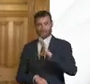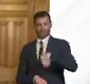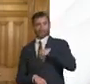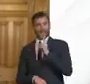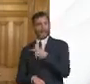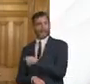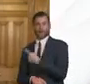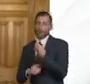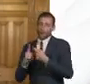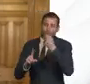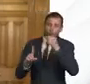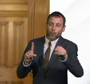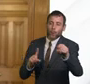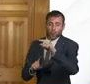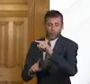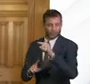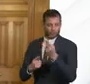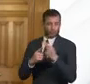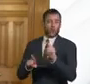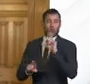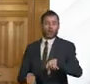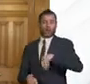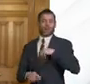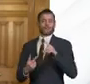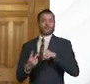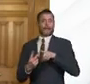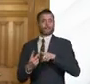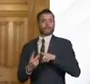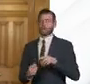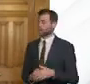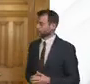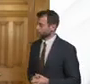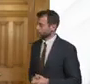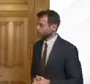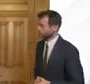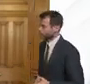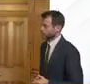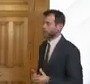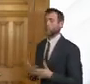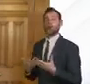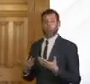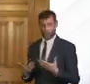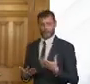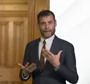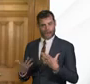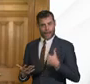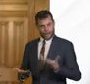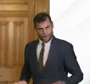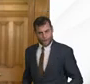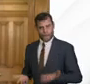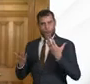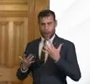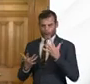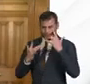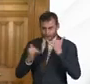exceptional circumstances uh for a second time um the um so on testing we are ramping up that will come